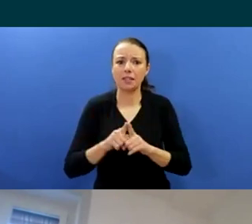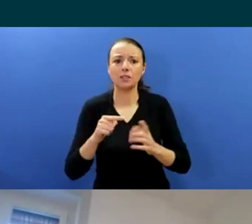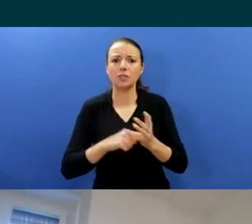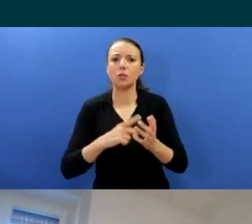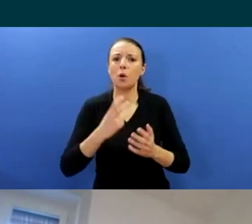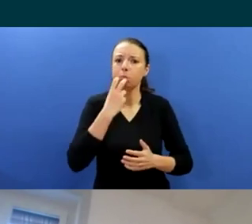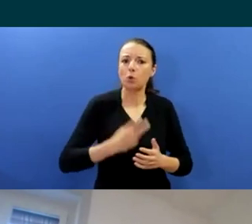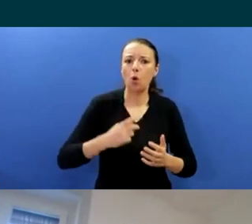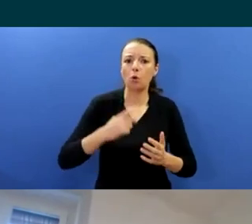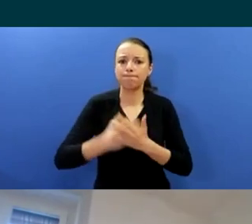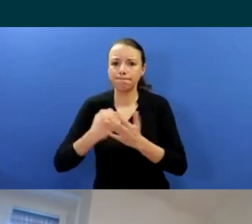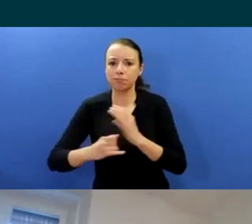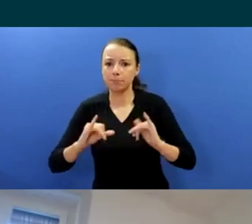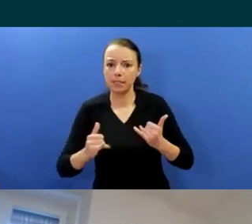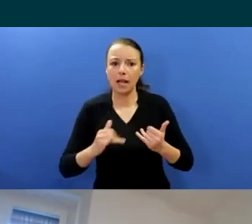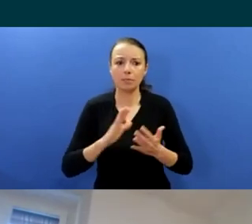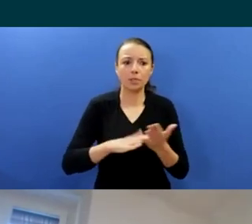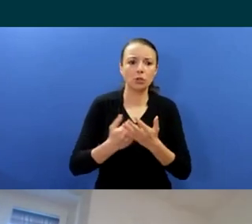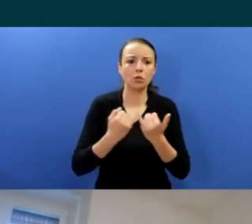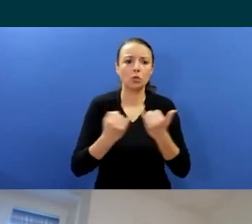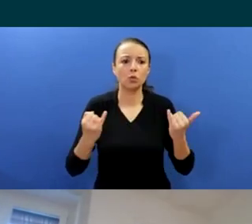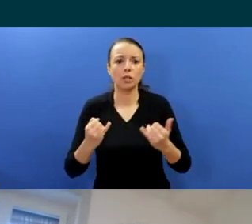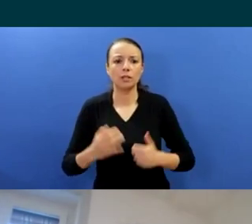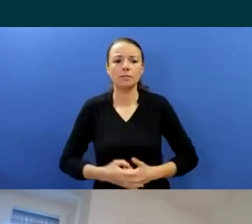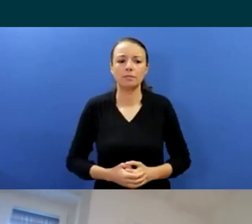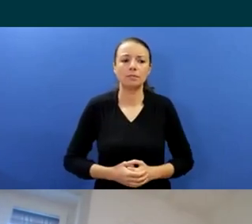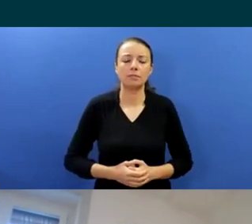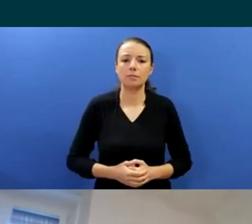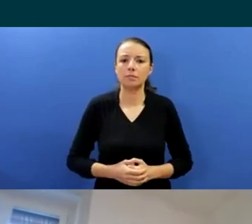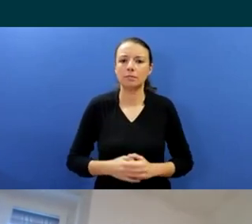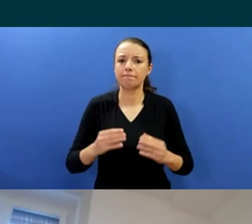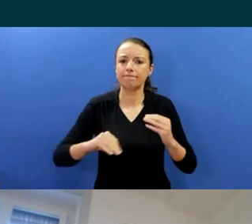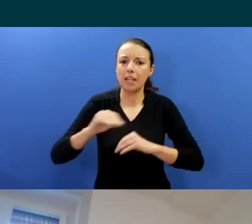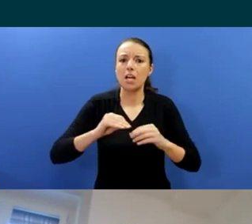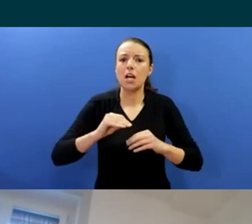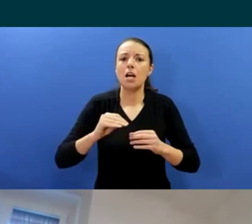the implications of the electric network in the city of Thun,